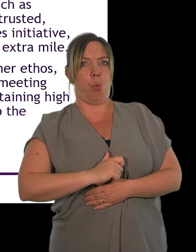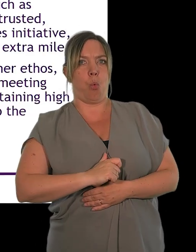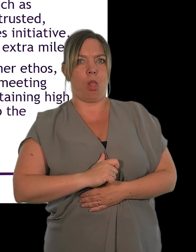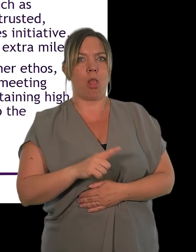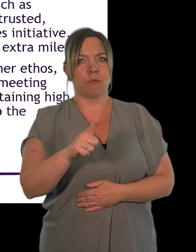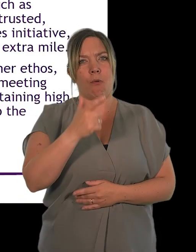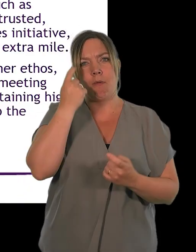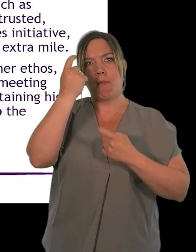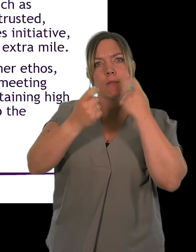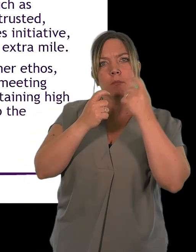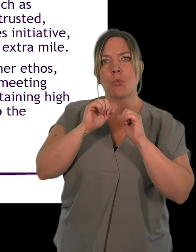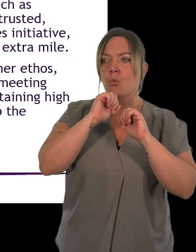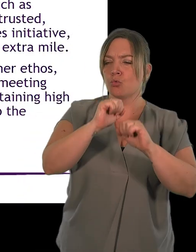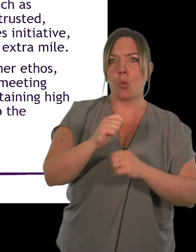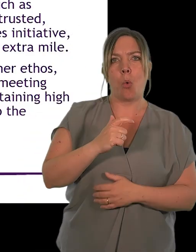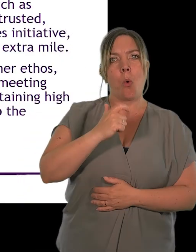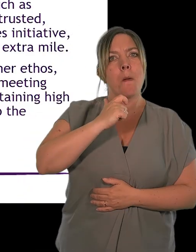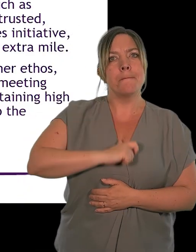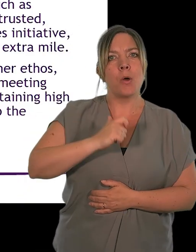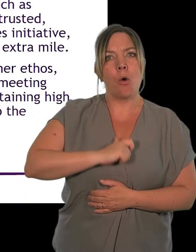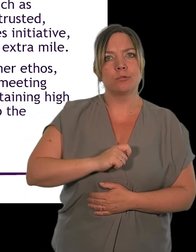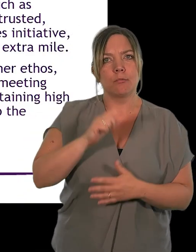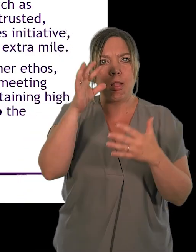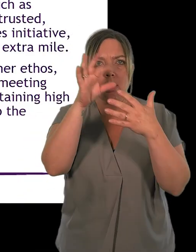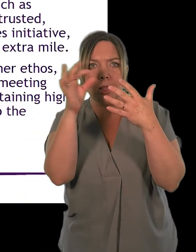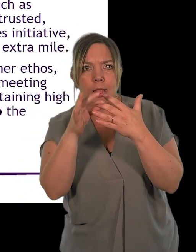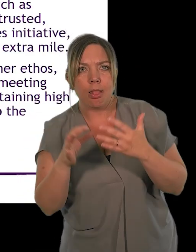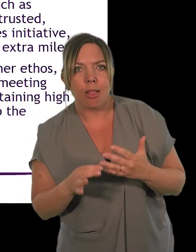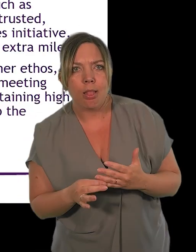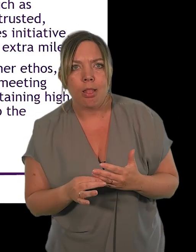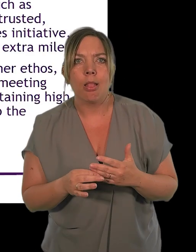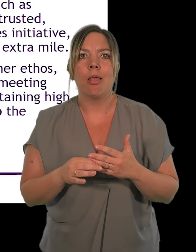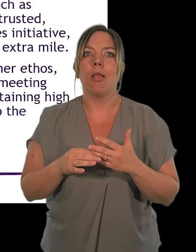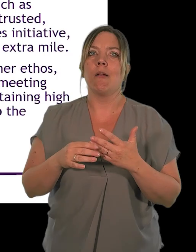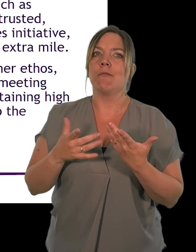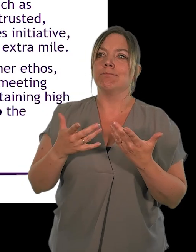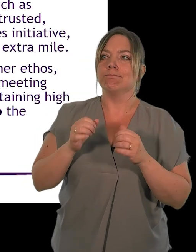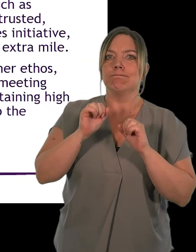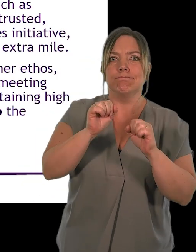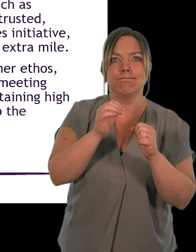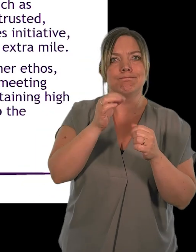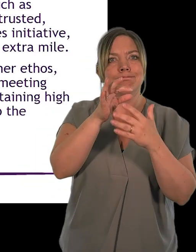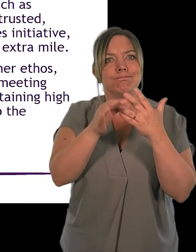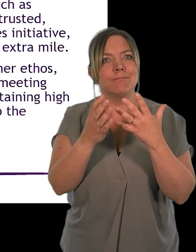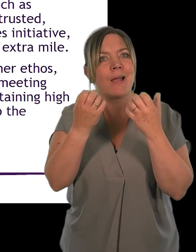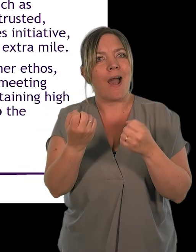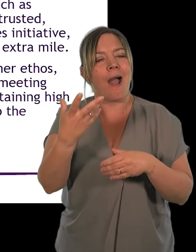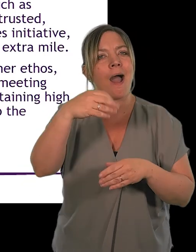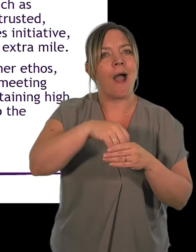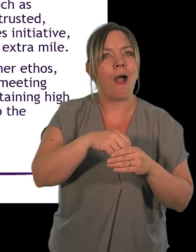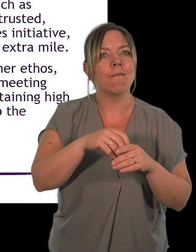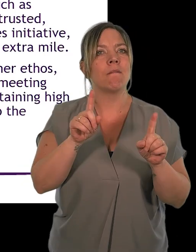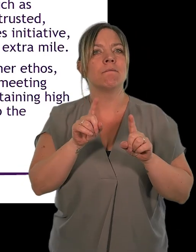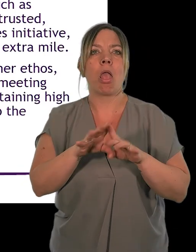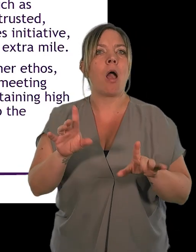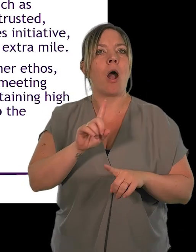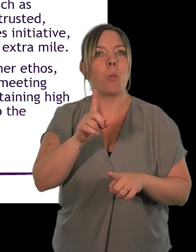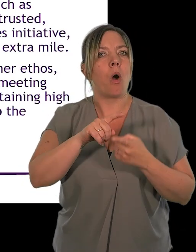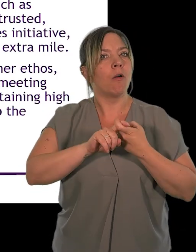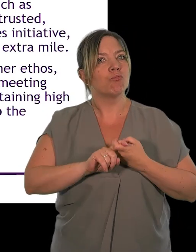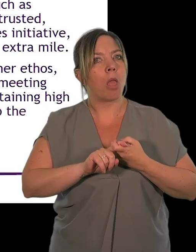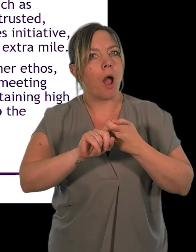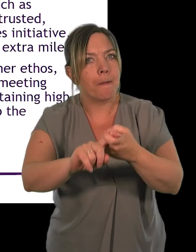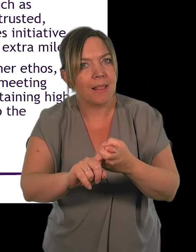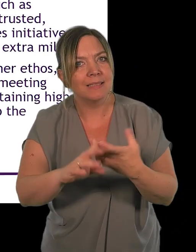consider the personal attributes and attitudes such as reliability,